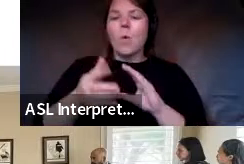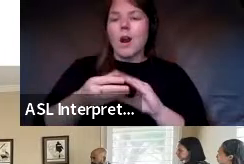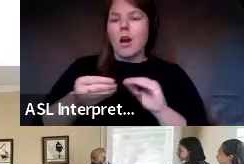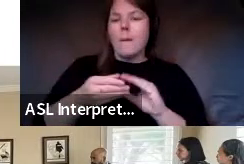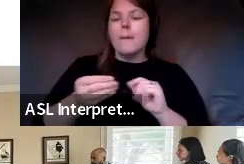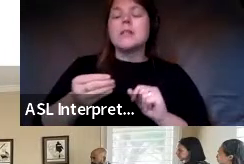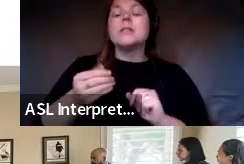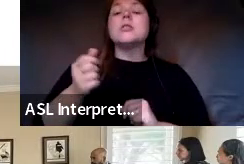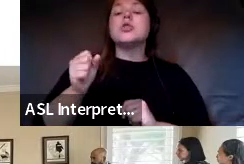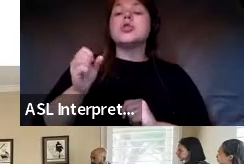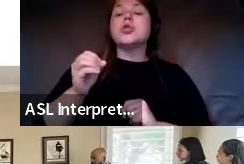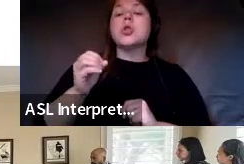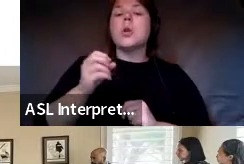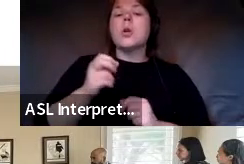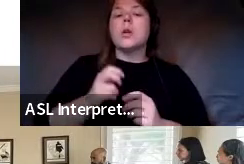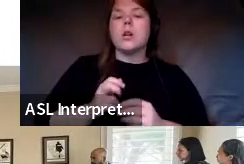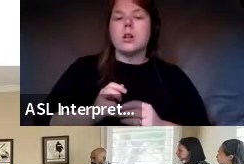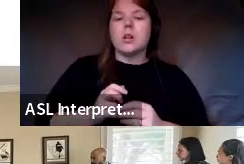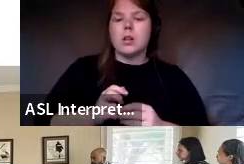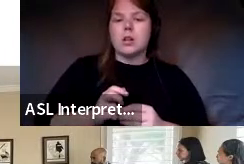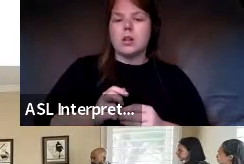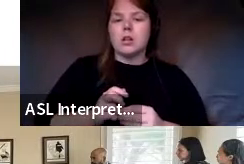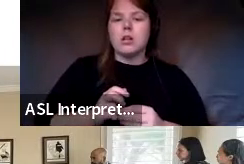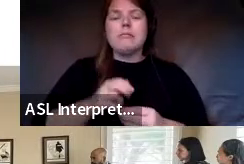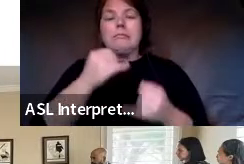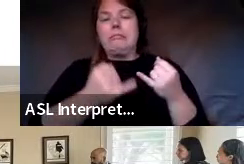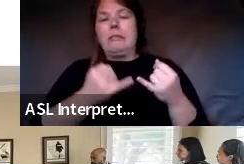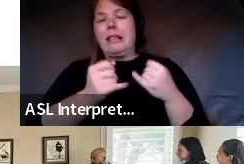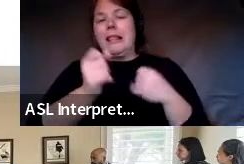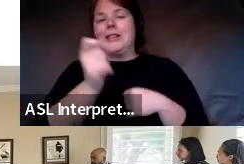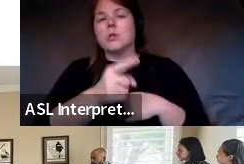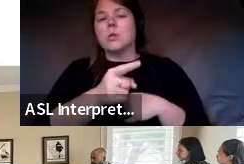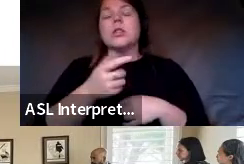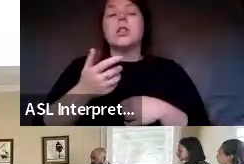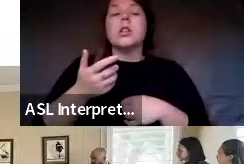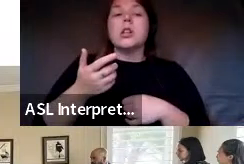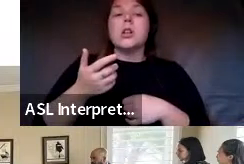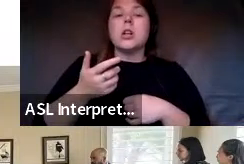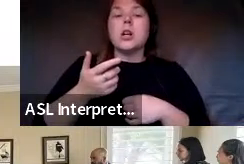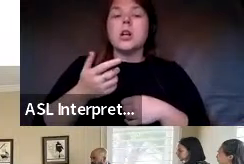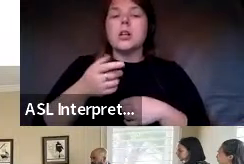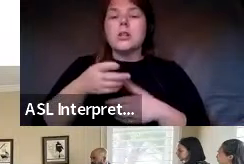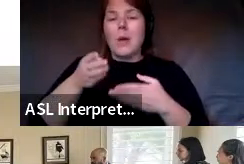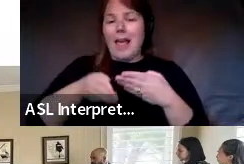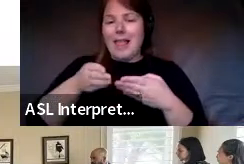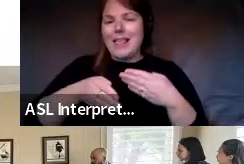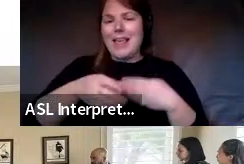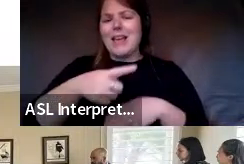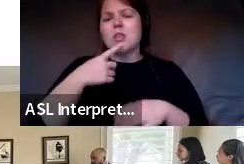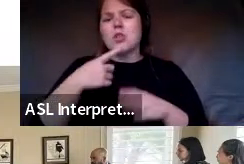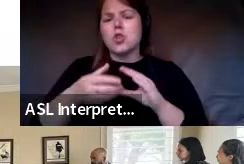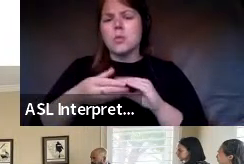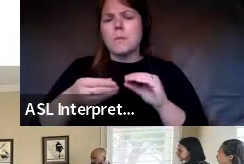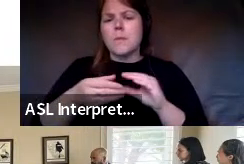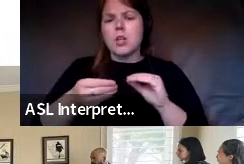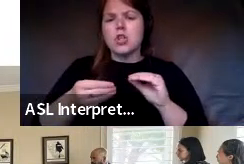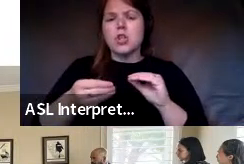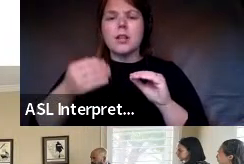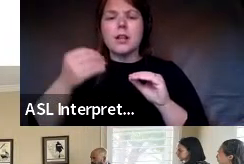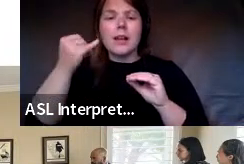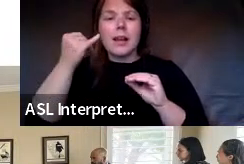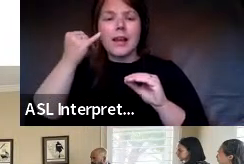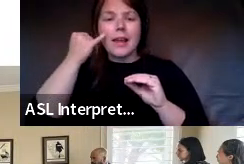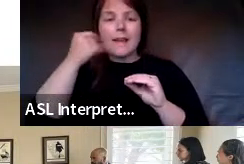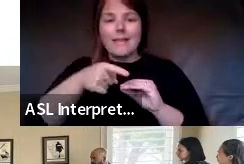wonder, maybe last question. And so you just, at the end, you said that if this